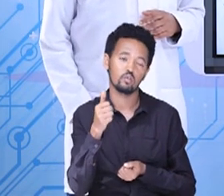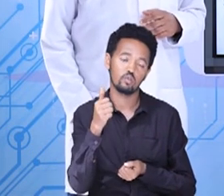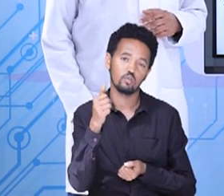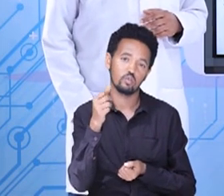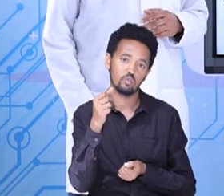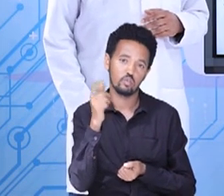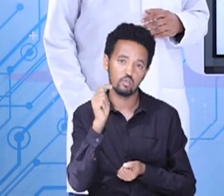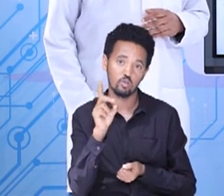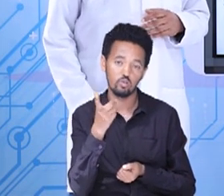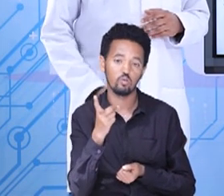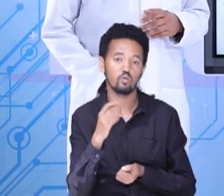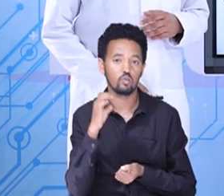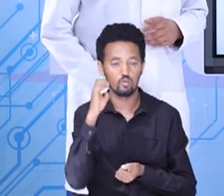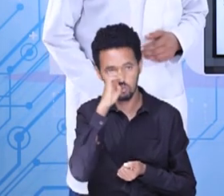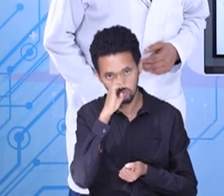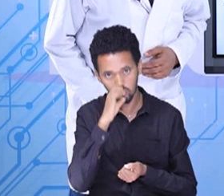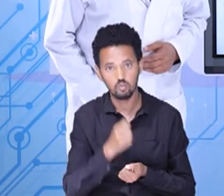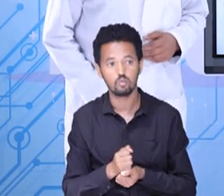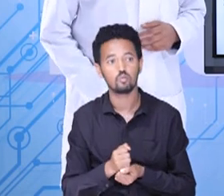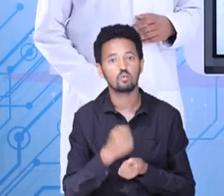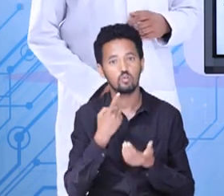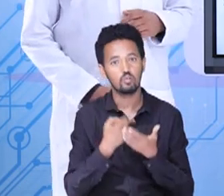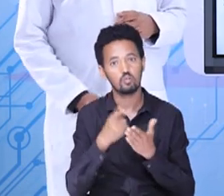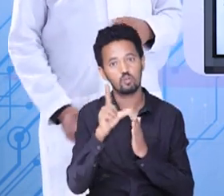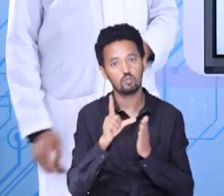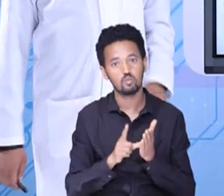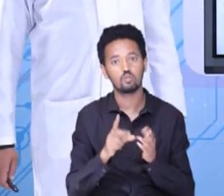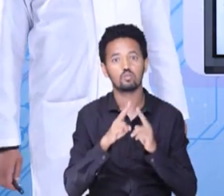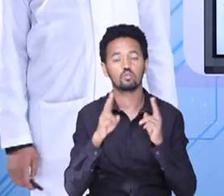union. This all about today's lesson. Thank you very much, students.